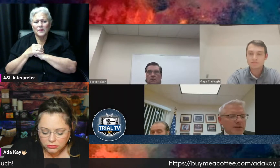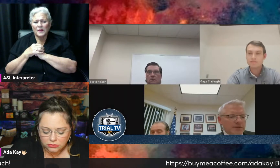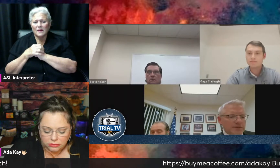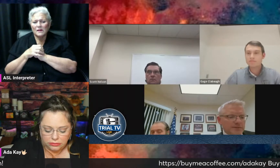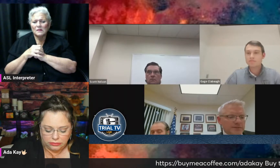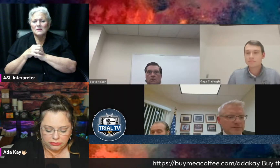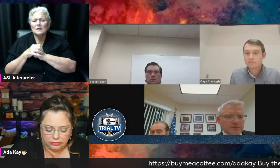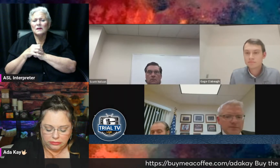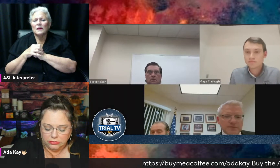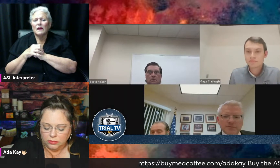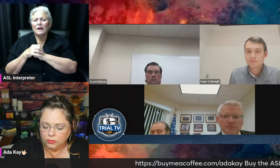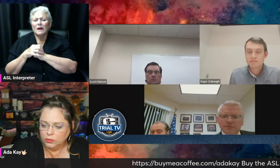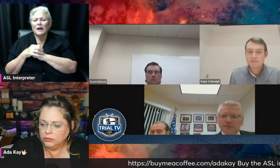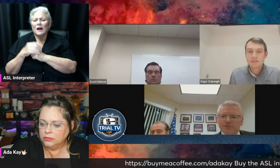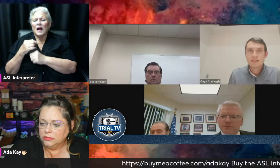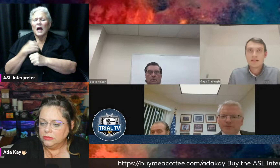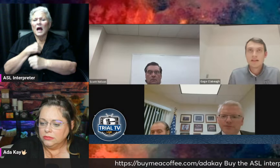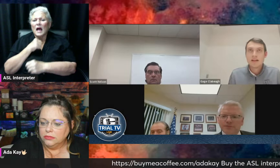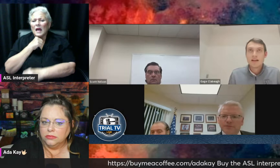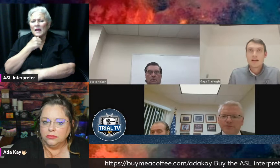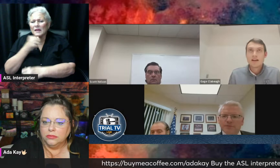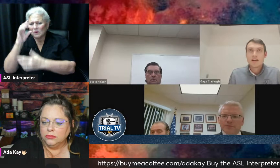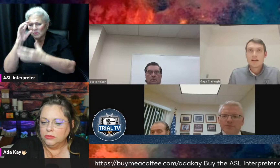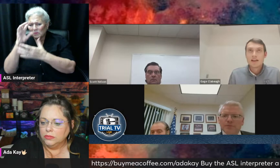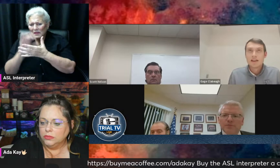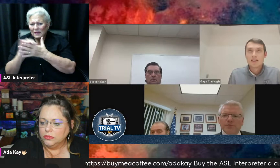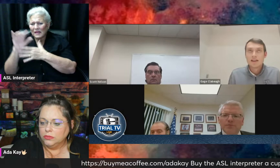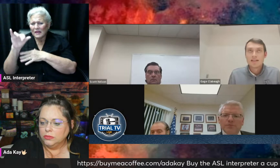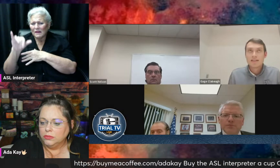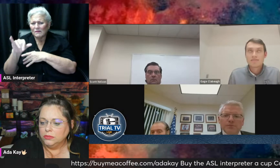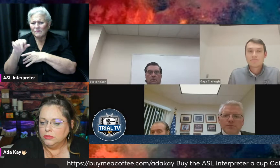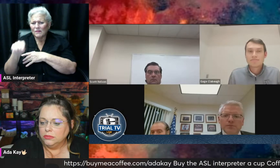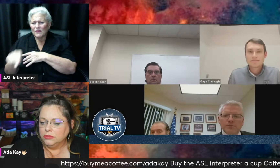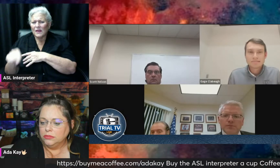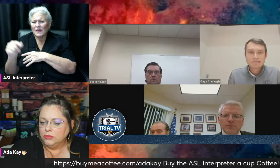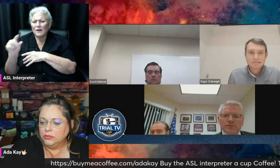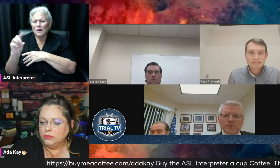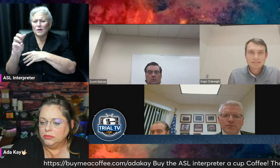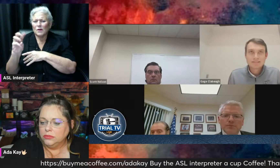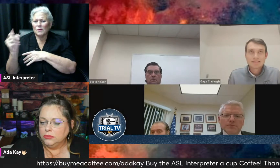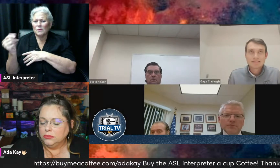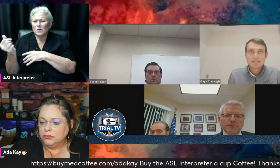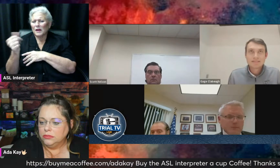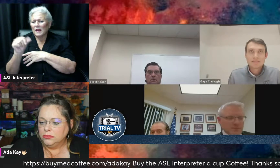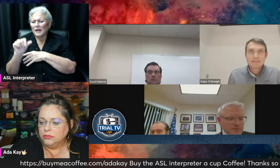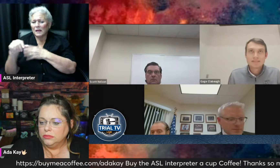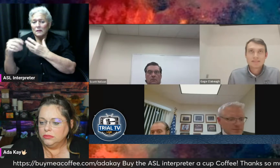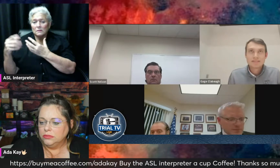end. I don't believe there were any what?